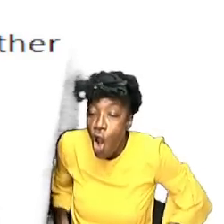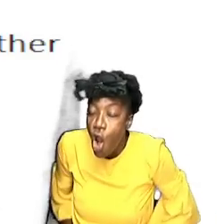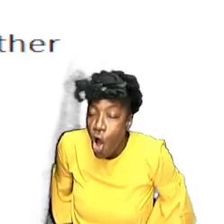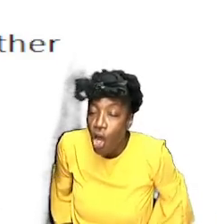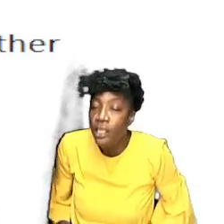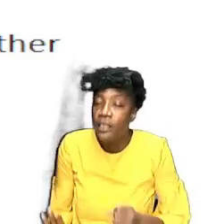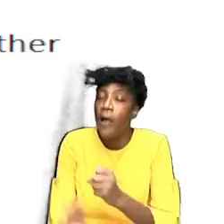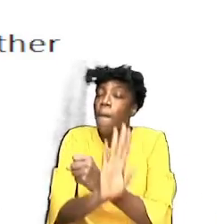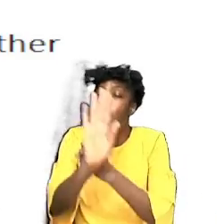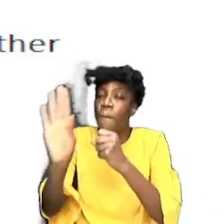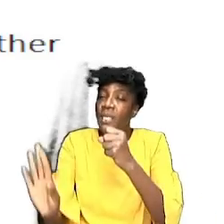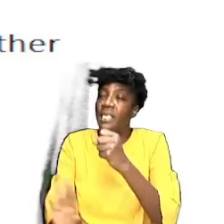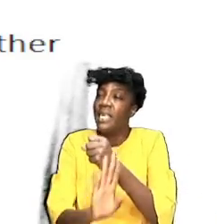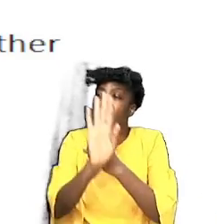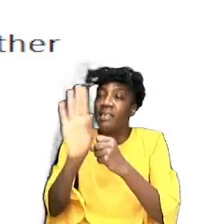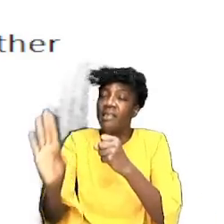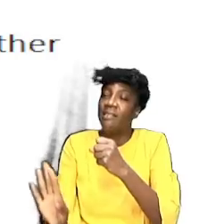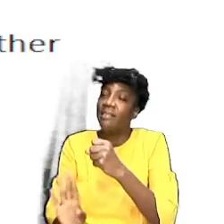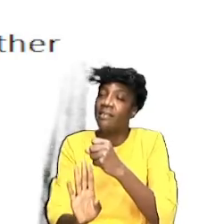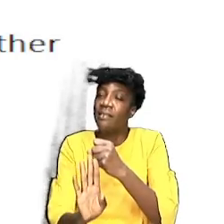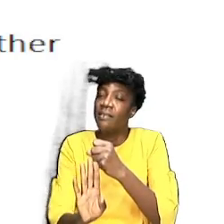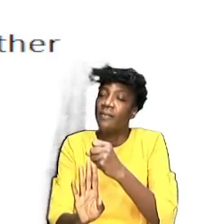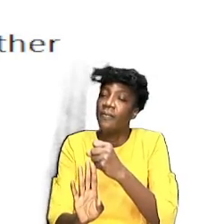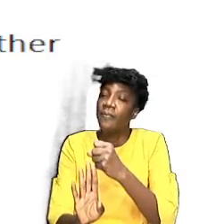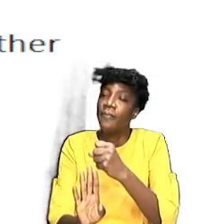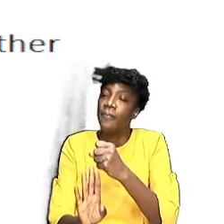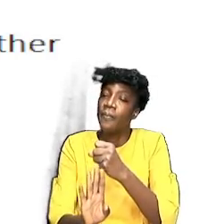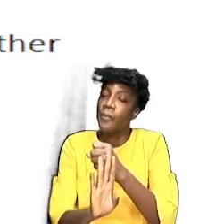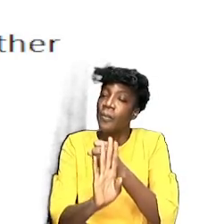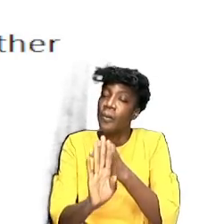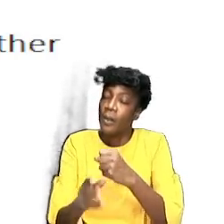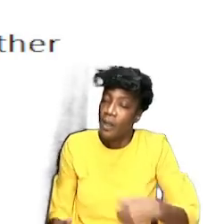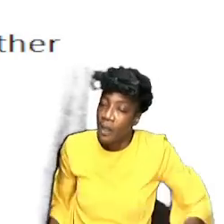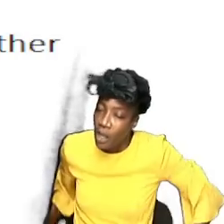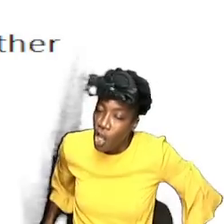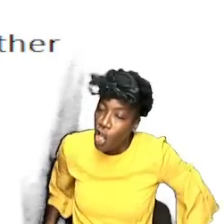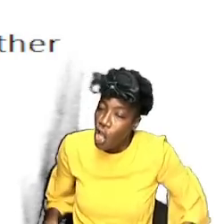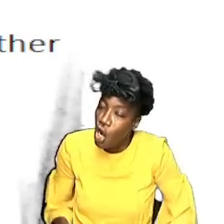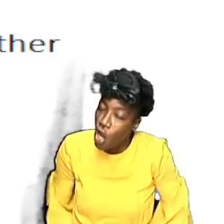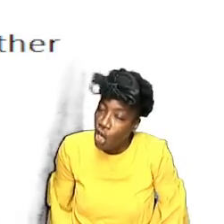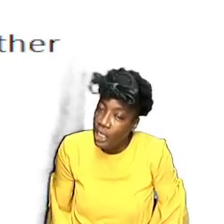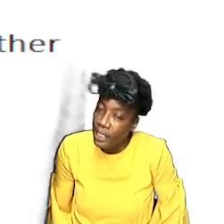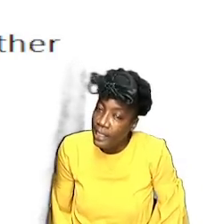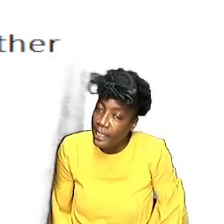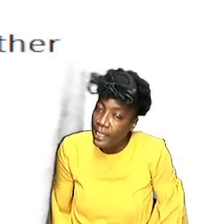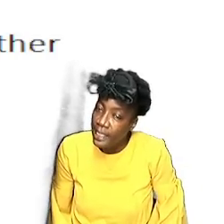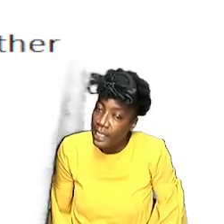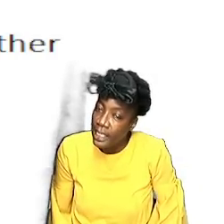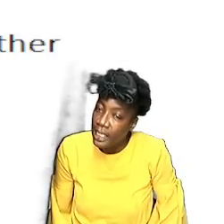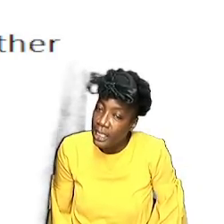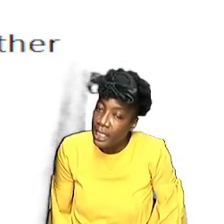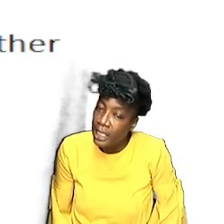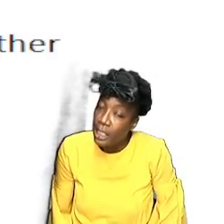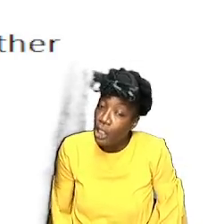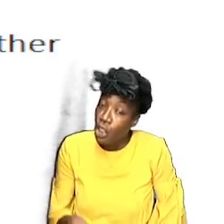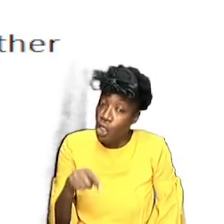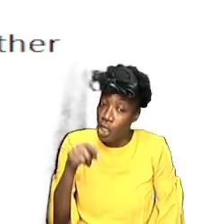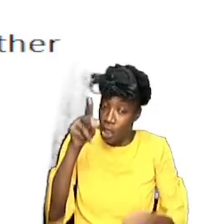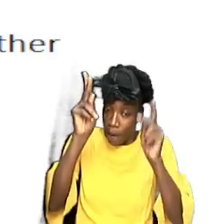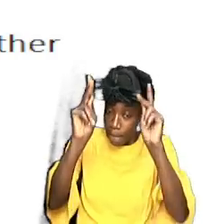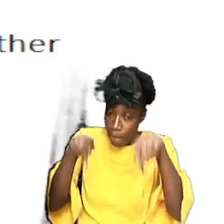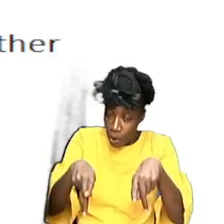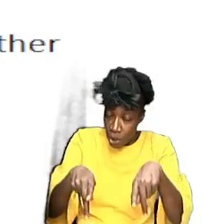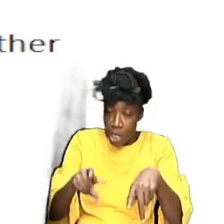protects your loins and so on, amen, What you have done, you have put on